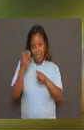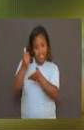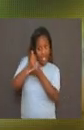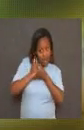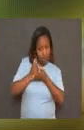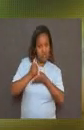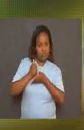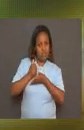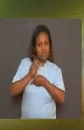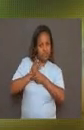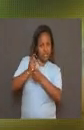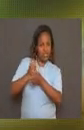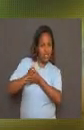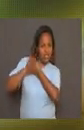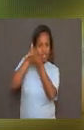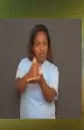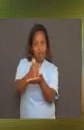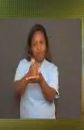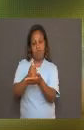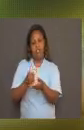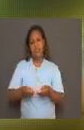help you received.